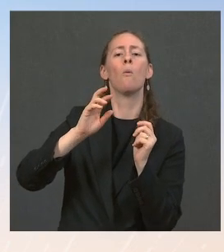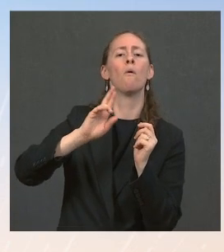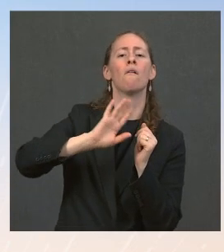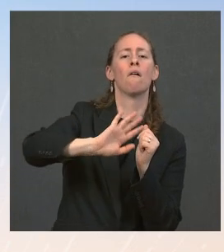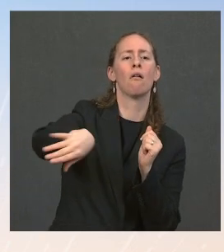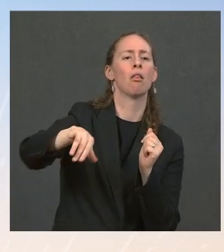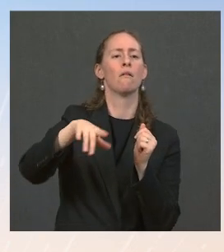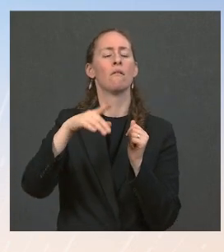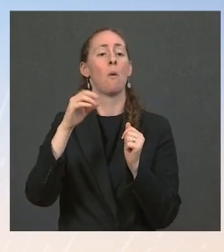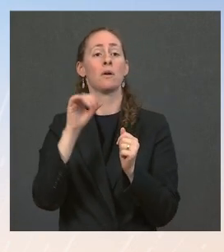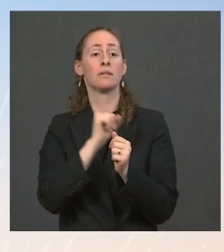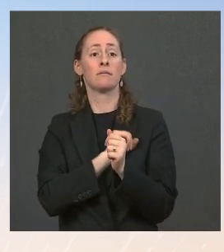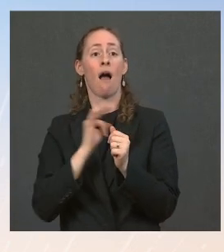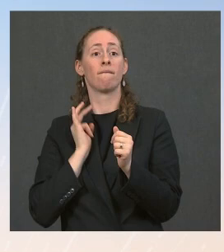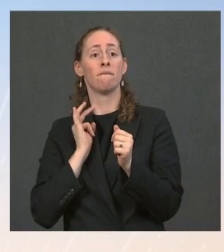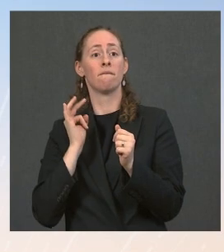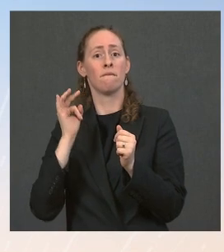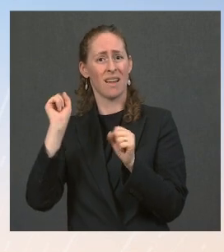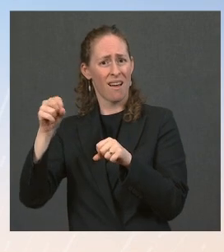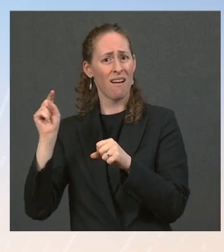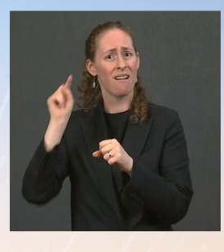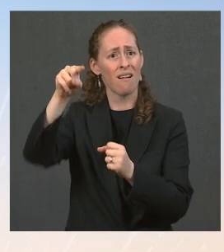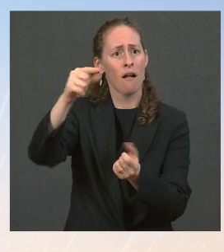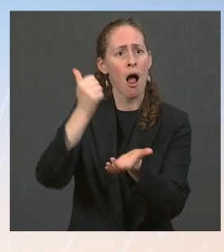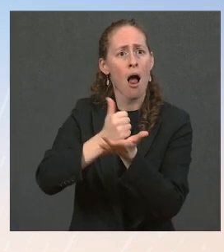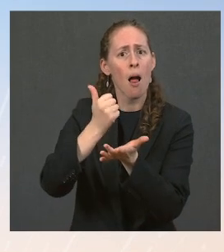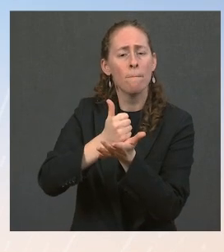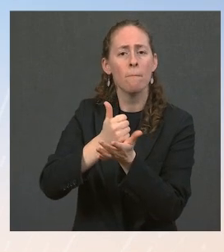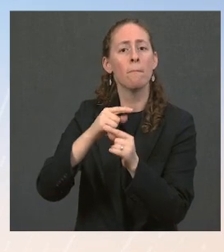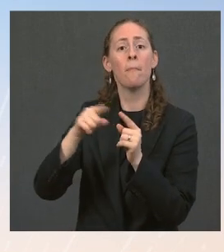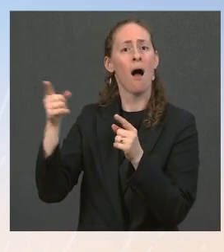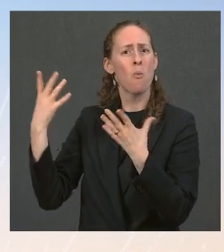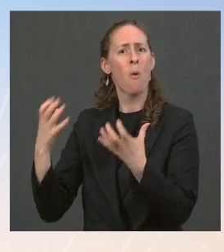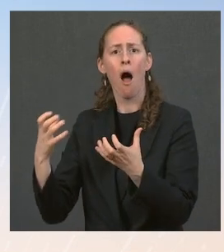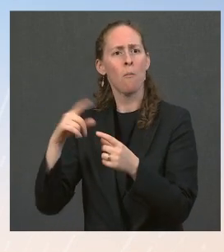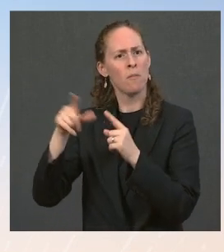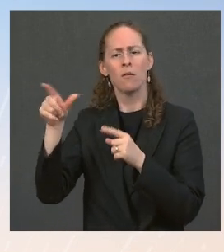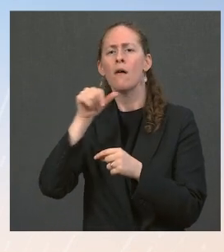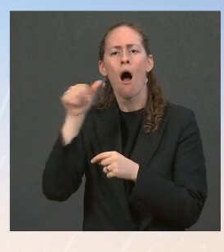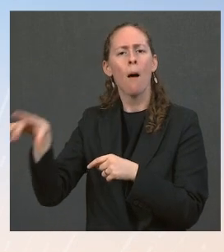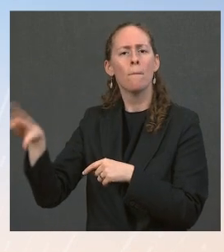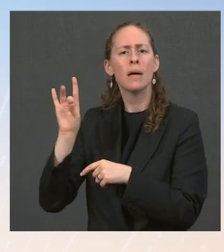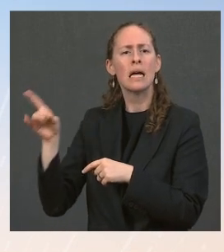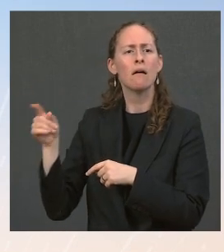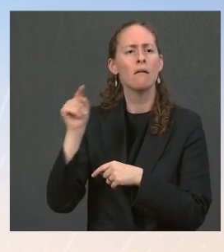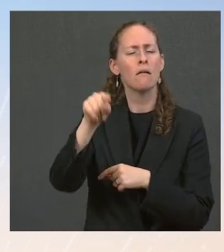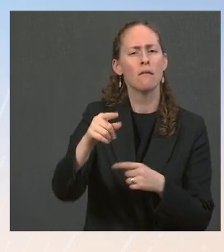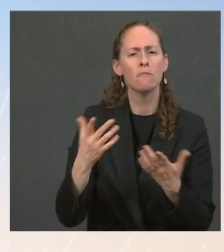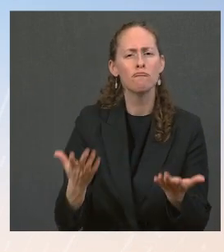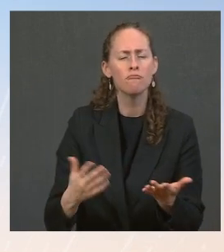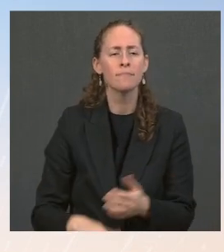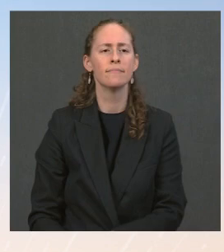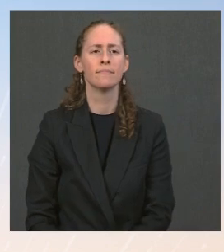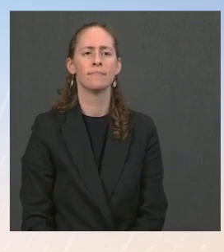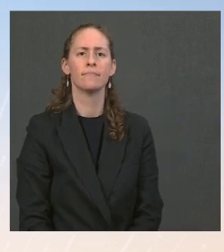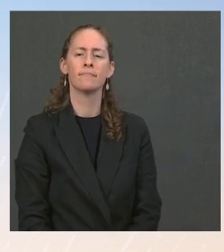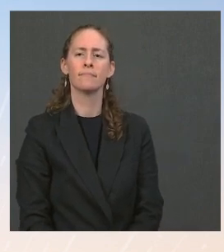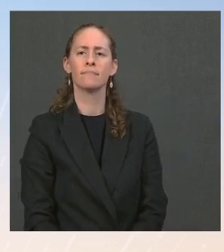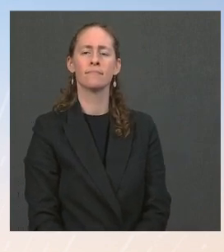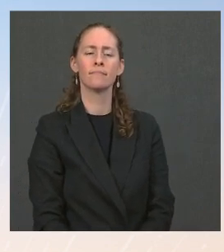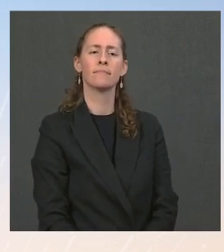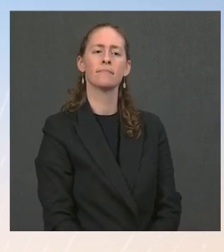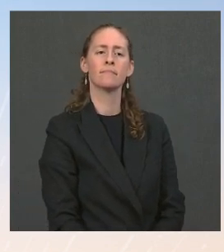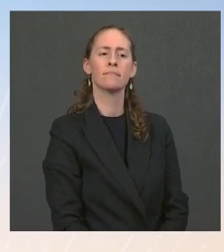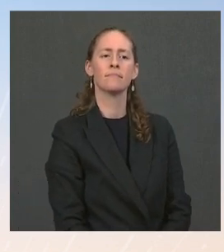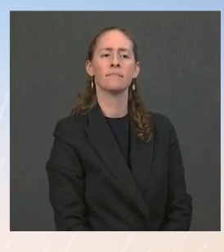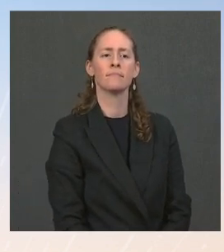one of the issues that they had. That's the first question that I had. Sure. Well, first I would say, one, as a part of